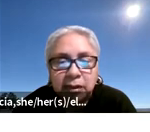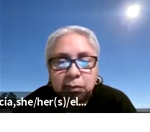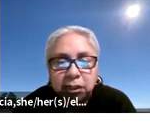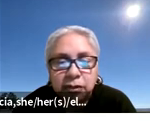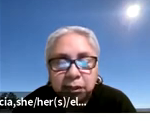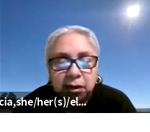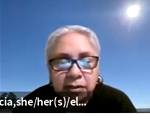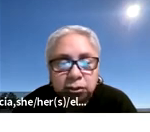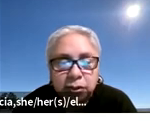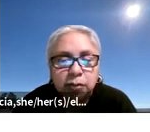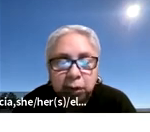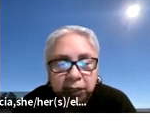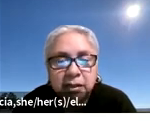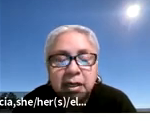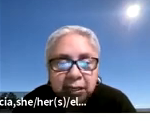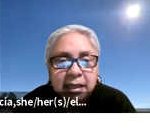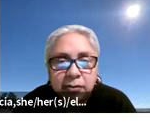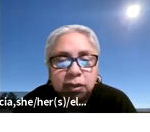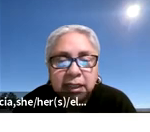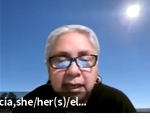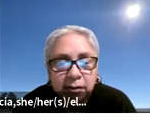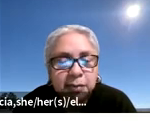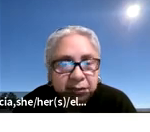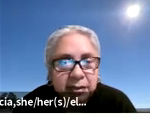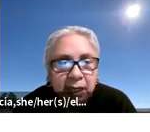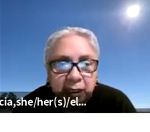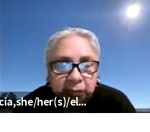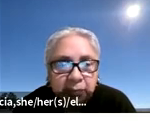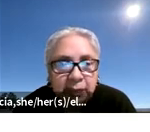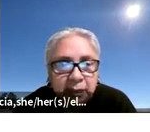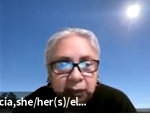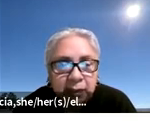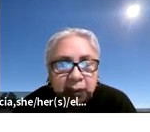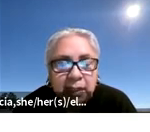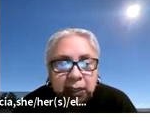You're welcome, Rachel, regarding the journal reminder. It really helps.